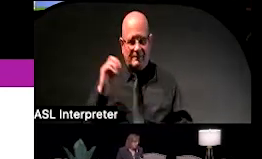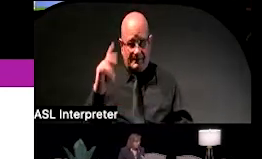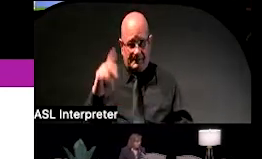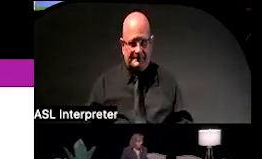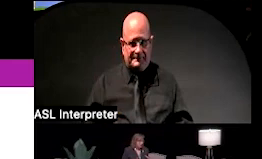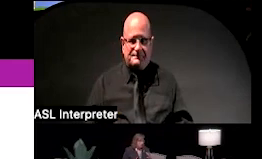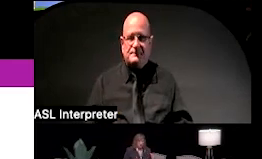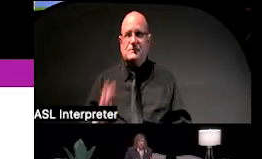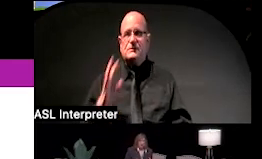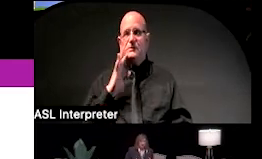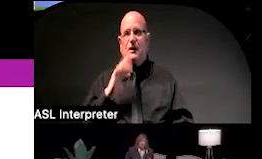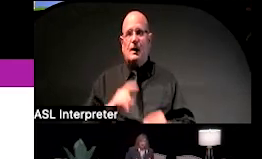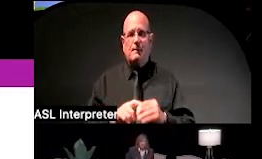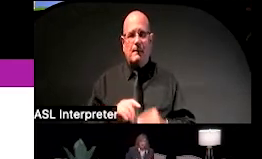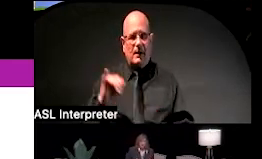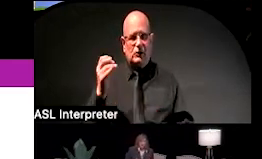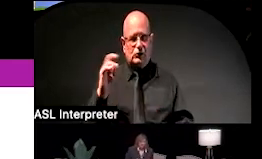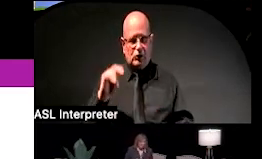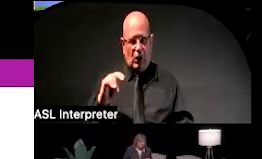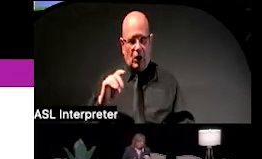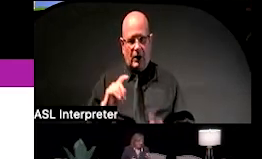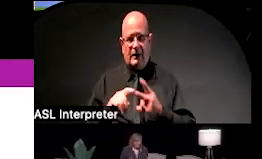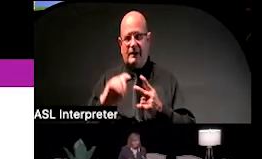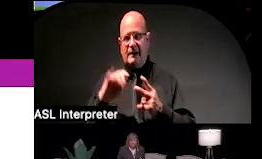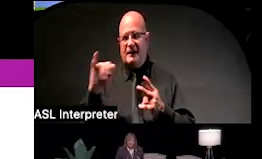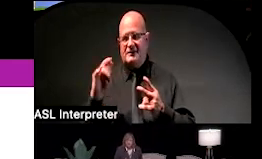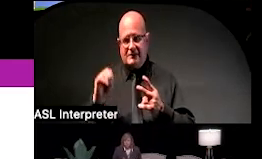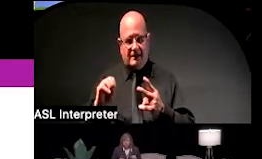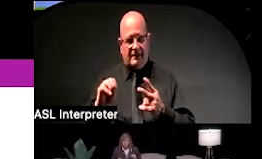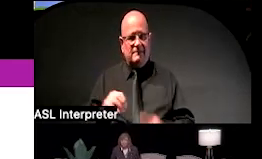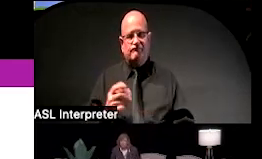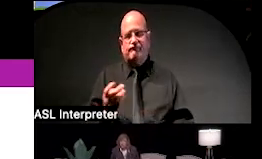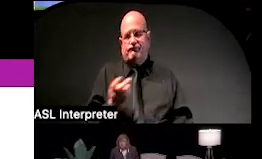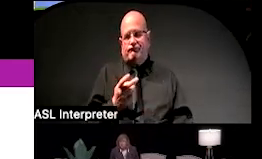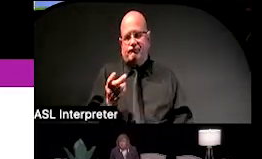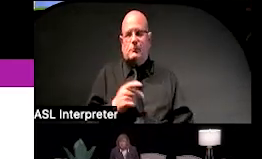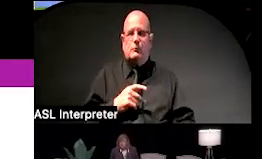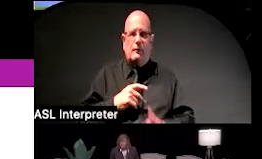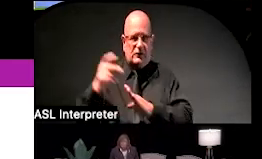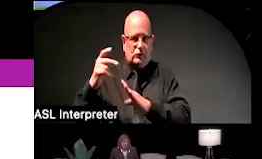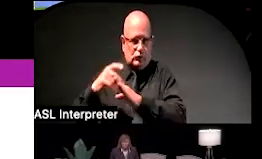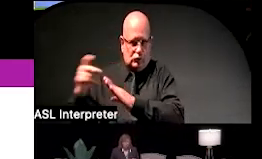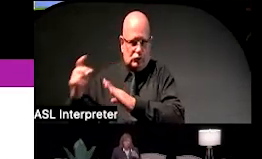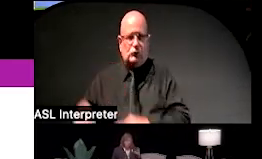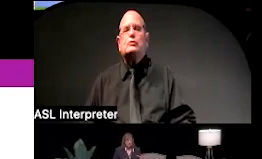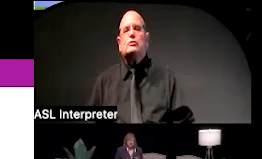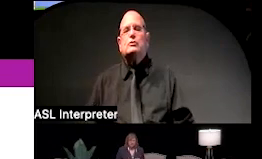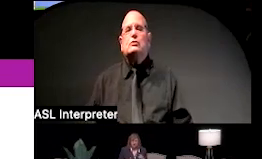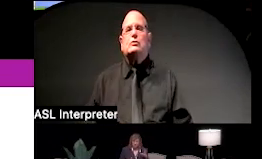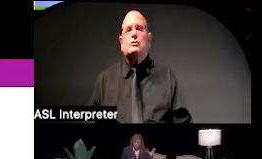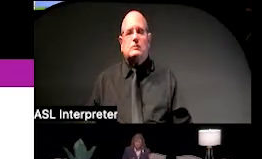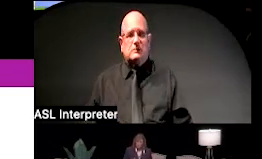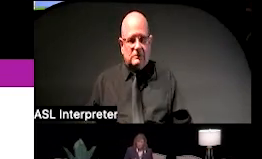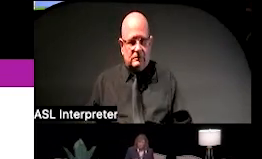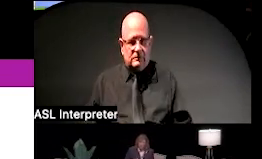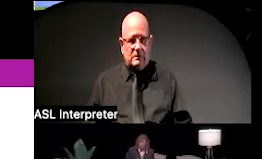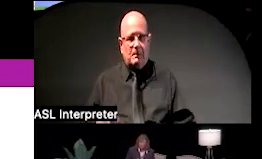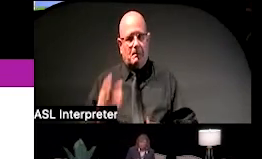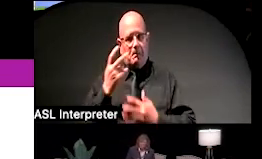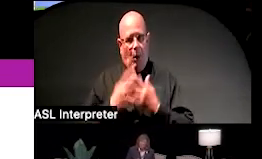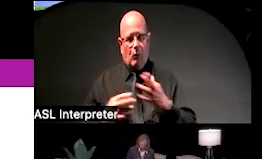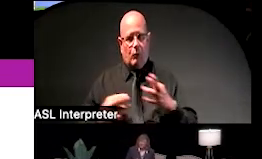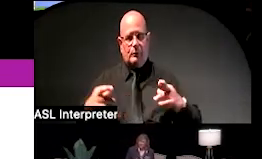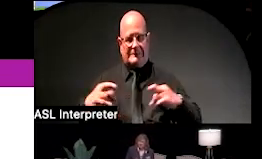talk about John and Jane. John and Jane are professionals. They both are